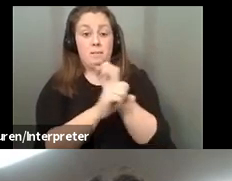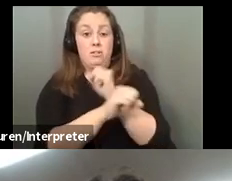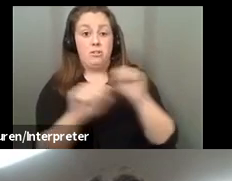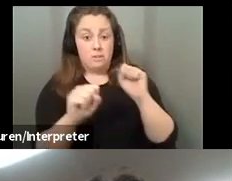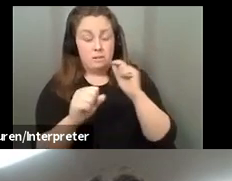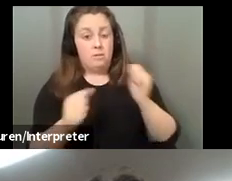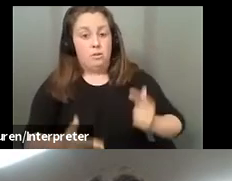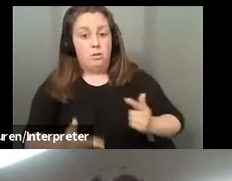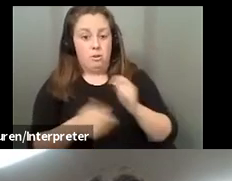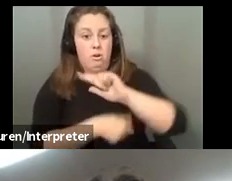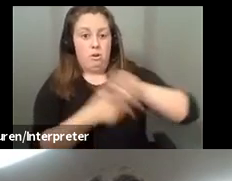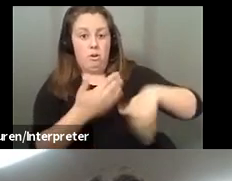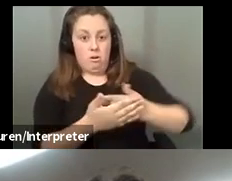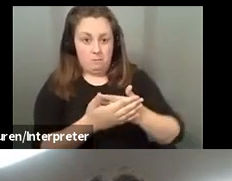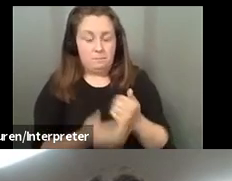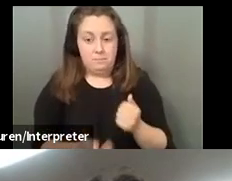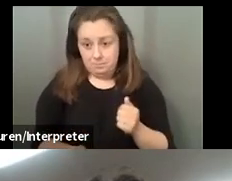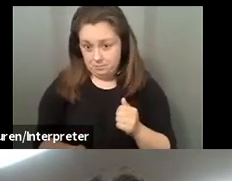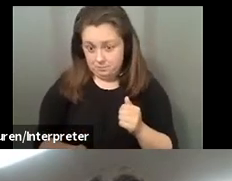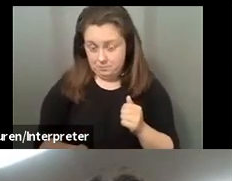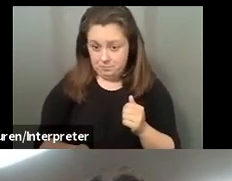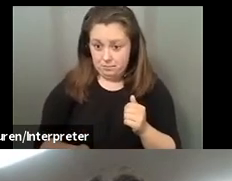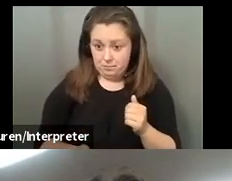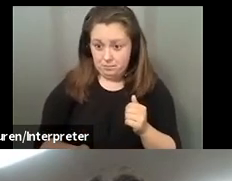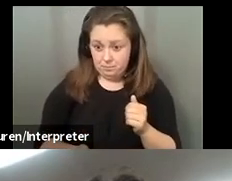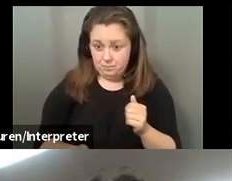and justice for all.